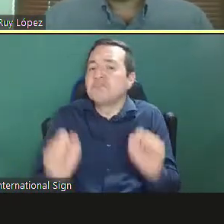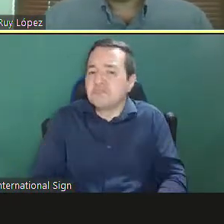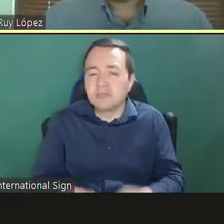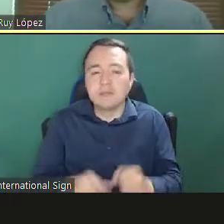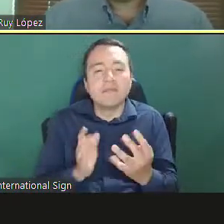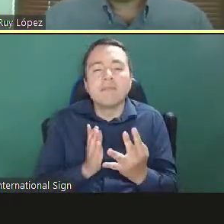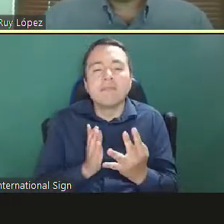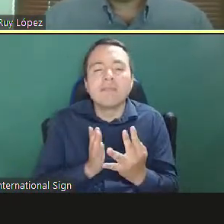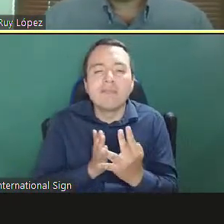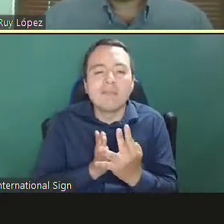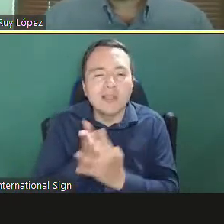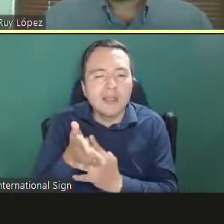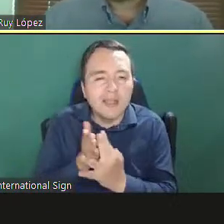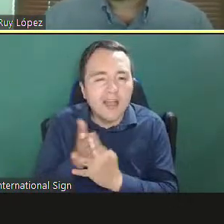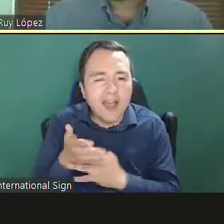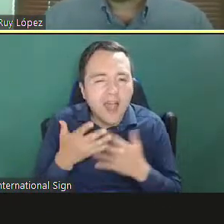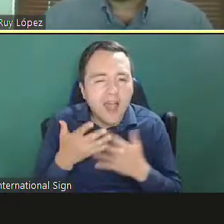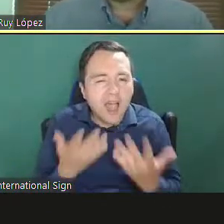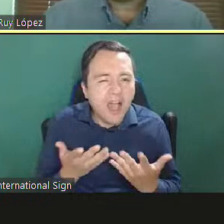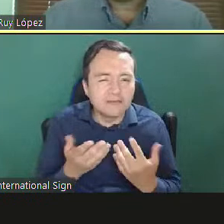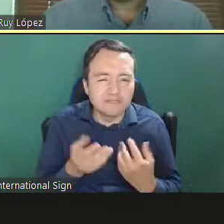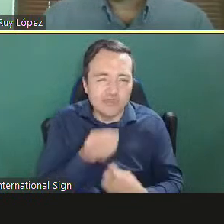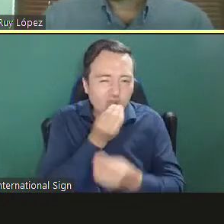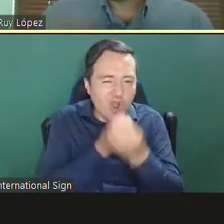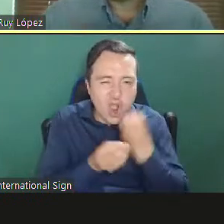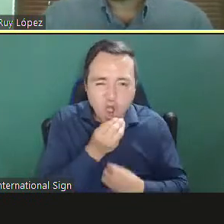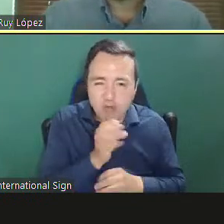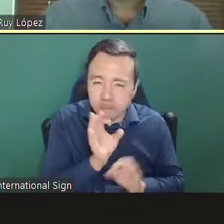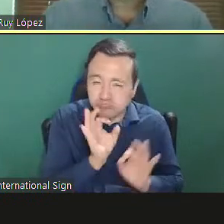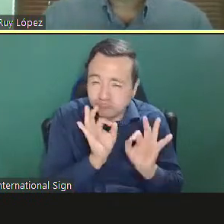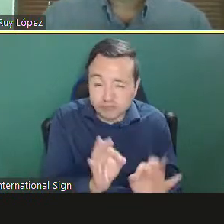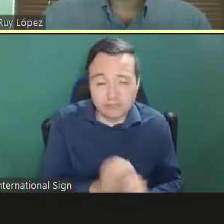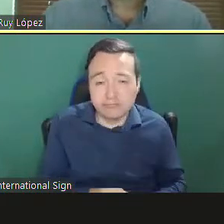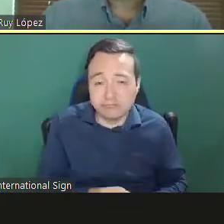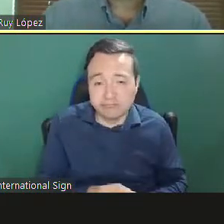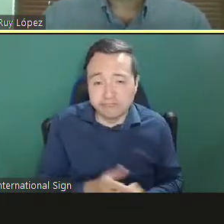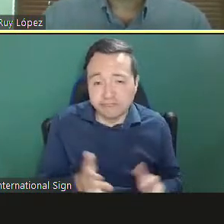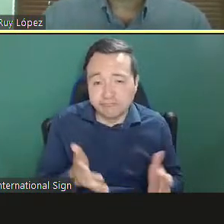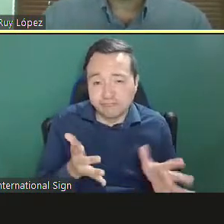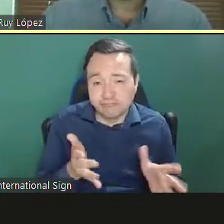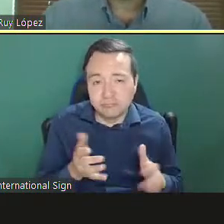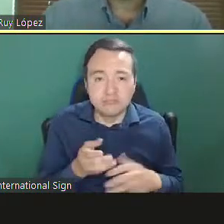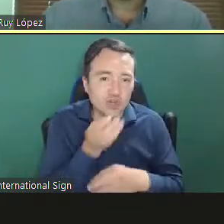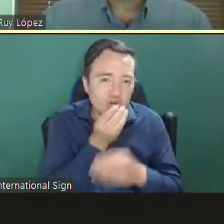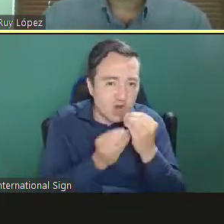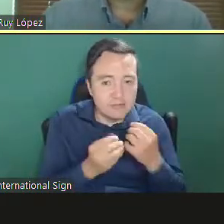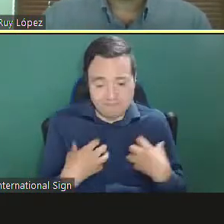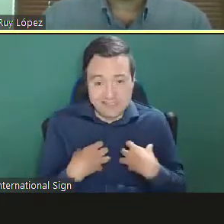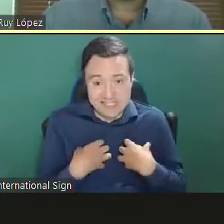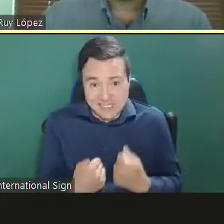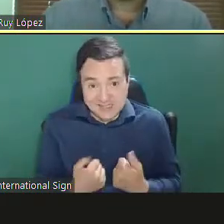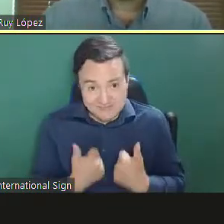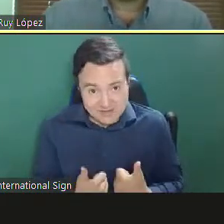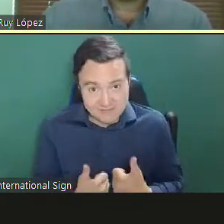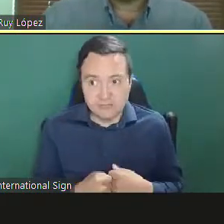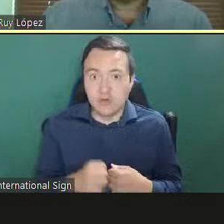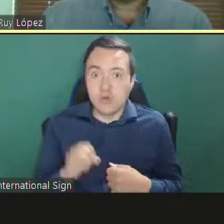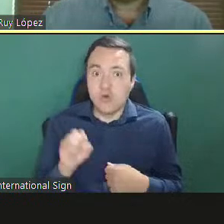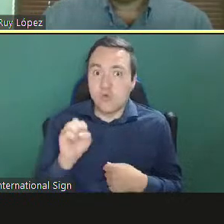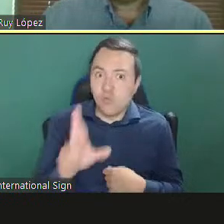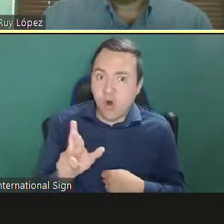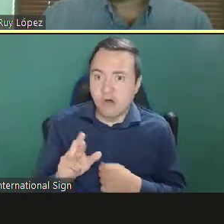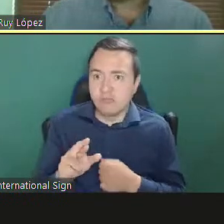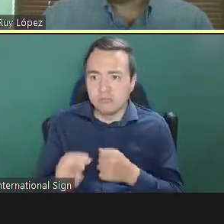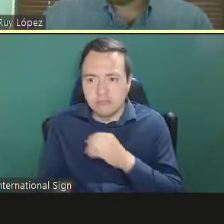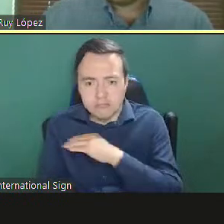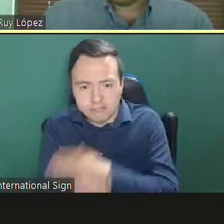more reliant on unhealthy diets, as well as access to other